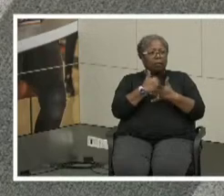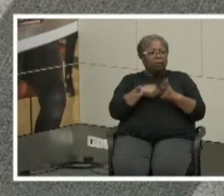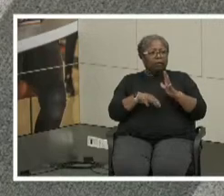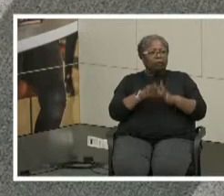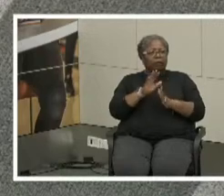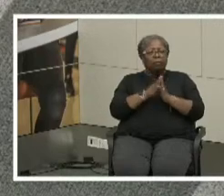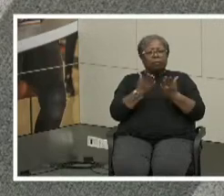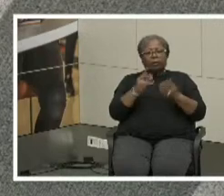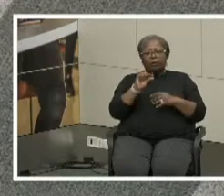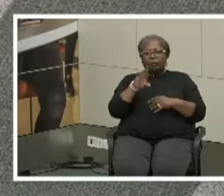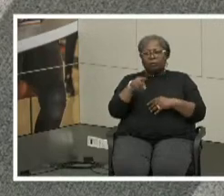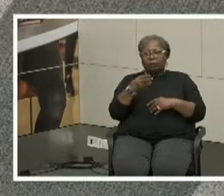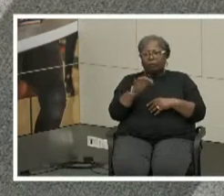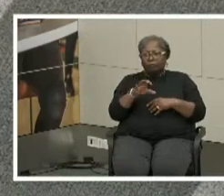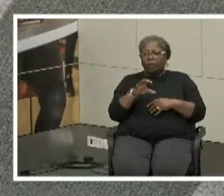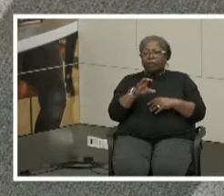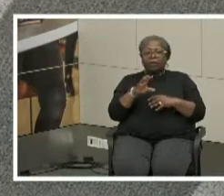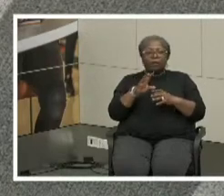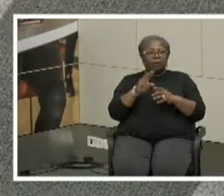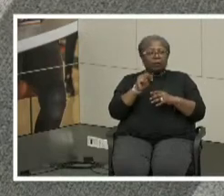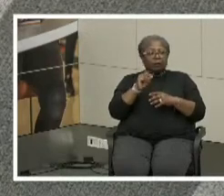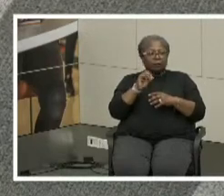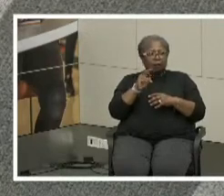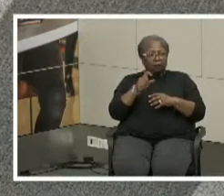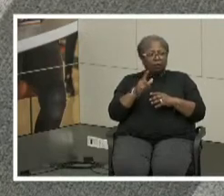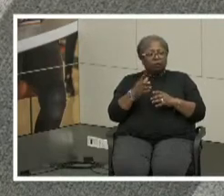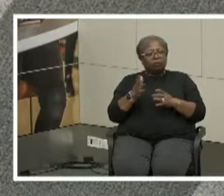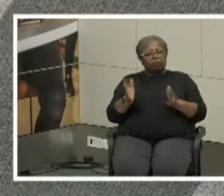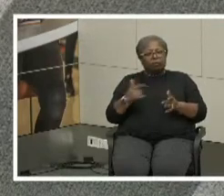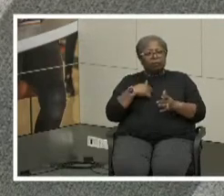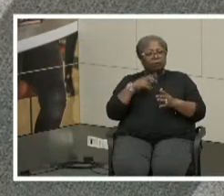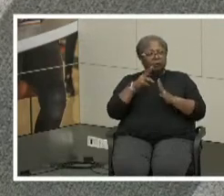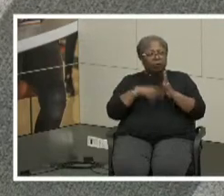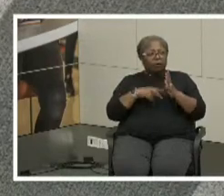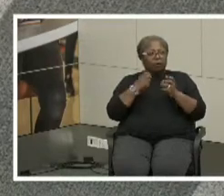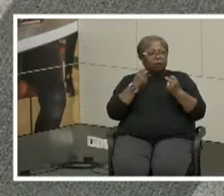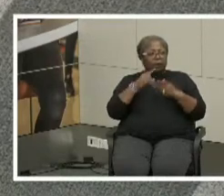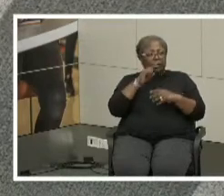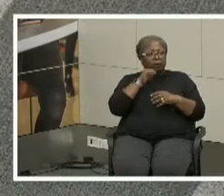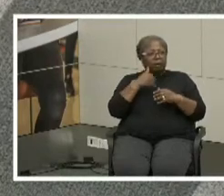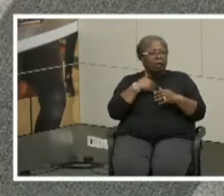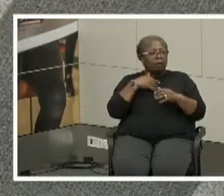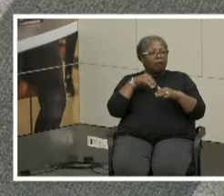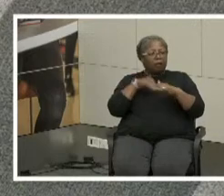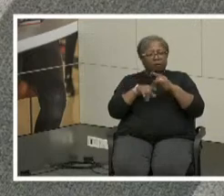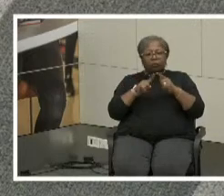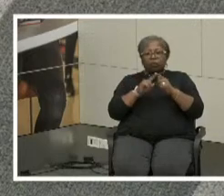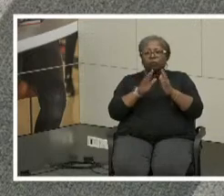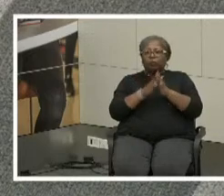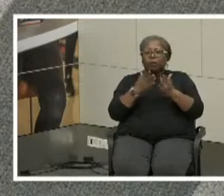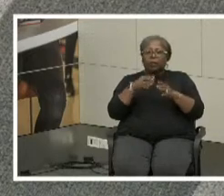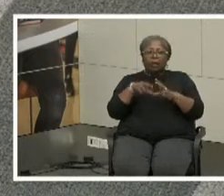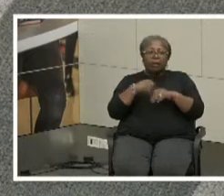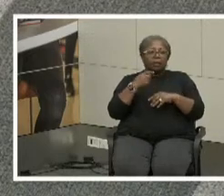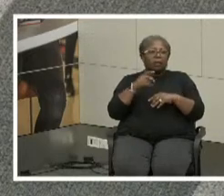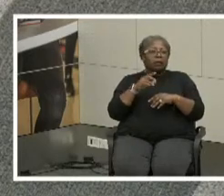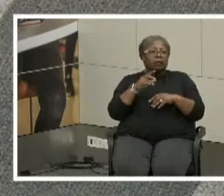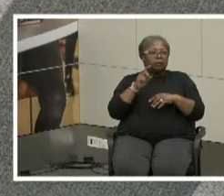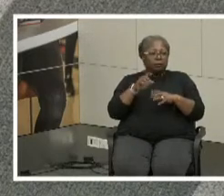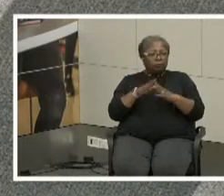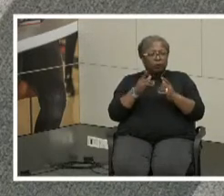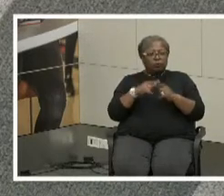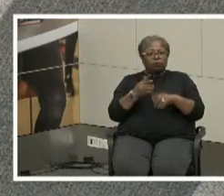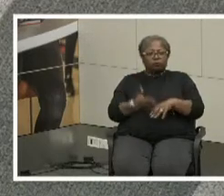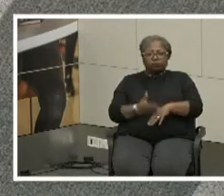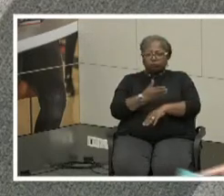books like graphic novels to encourage me to read many kids don't have access to libraries outside of their schools they need books to grow their